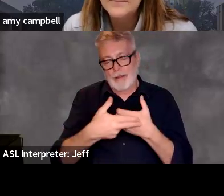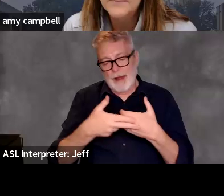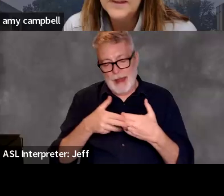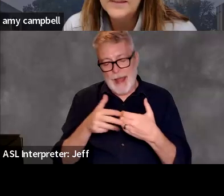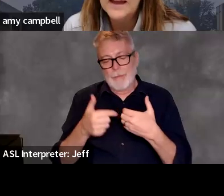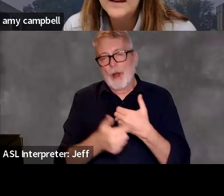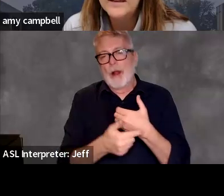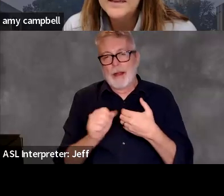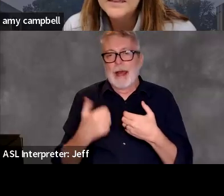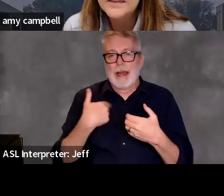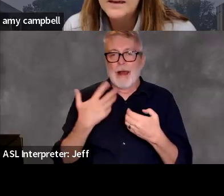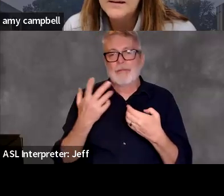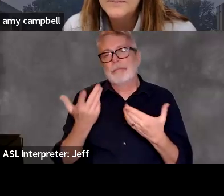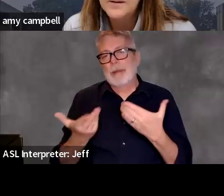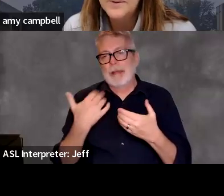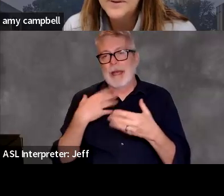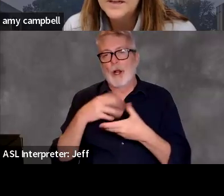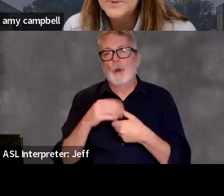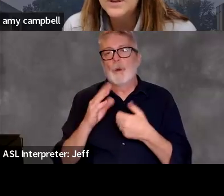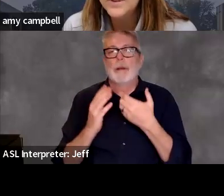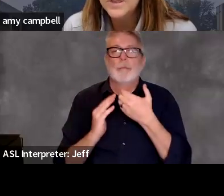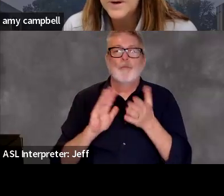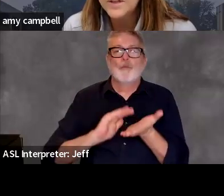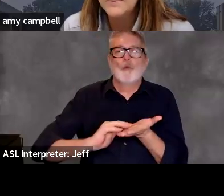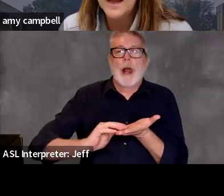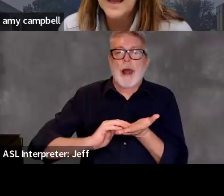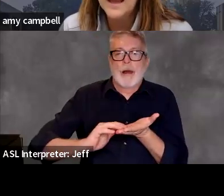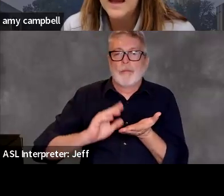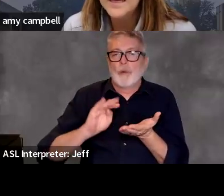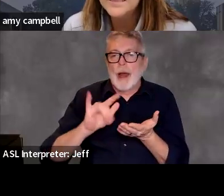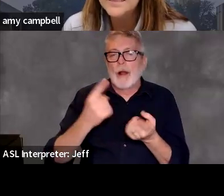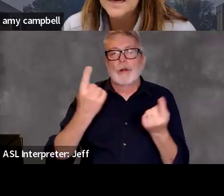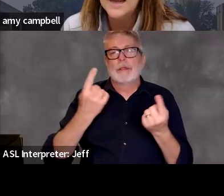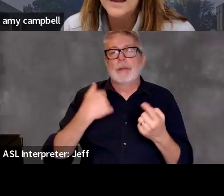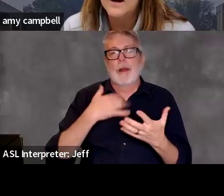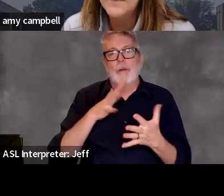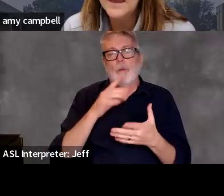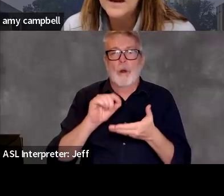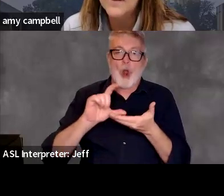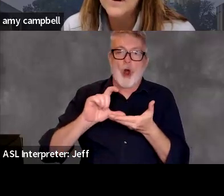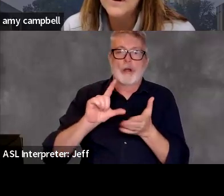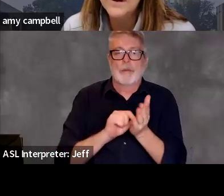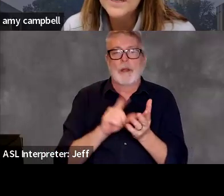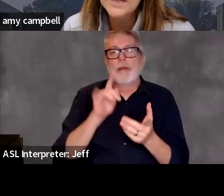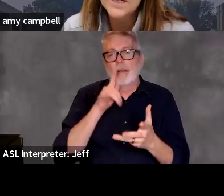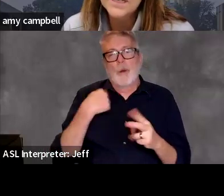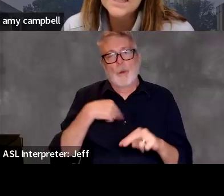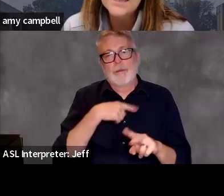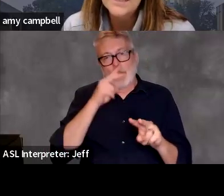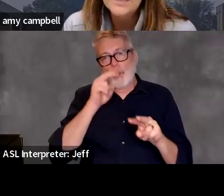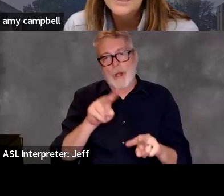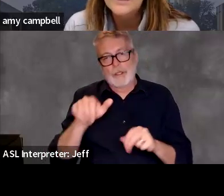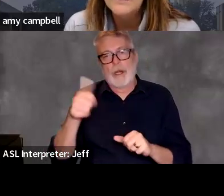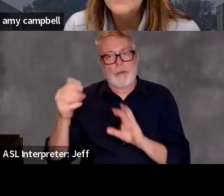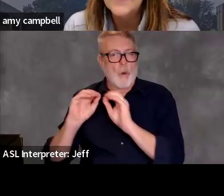request. That is a bill that has been closely watched by us and AARP and other